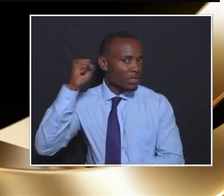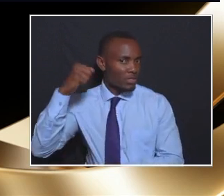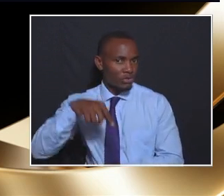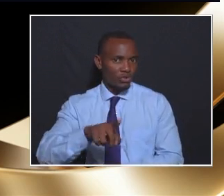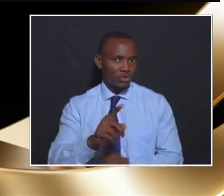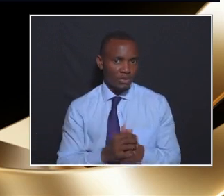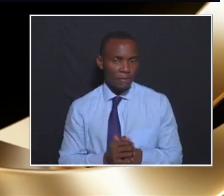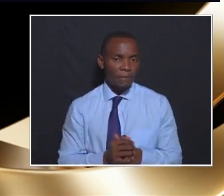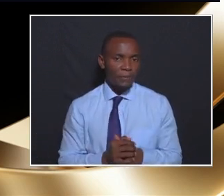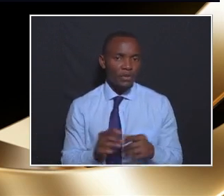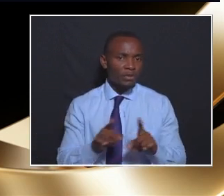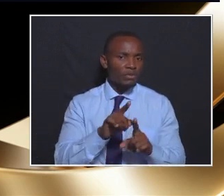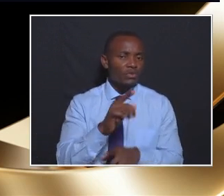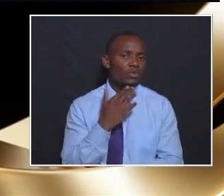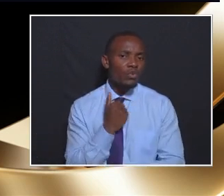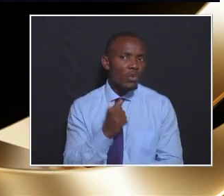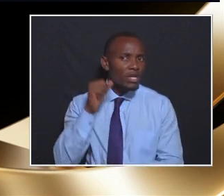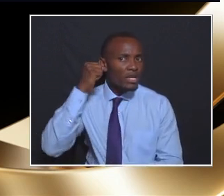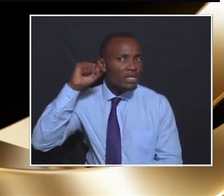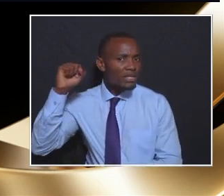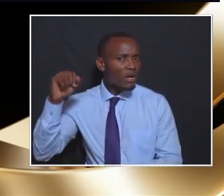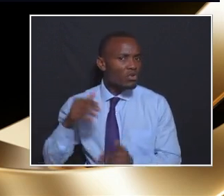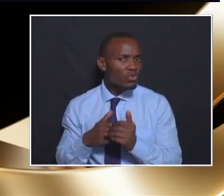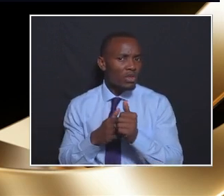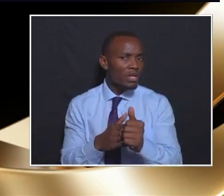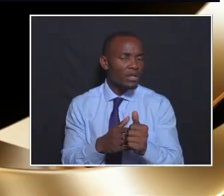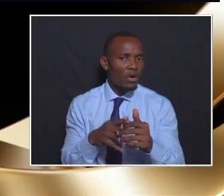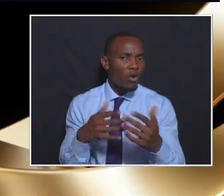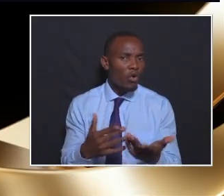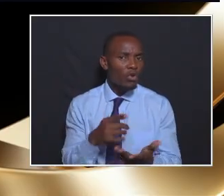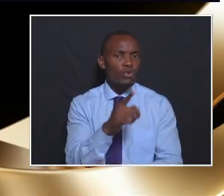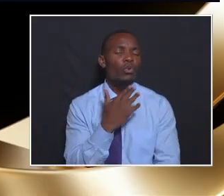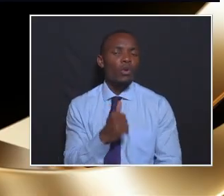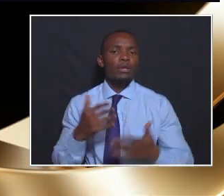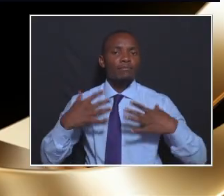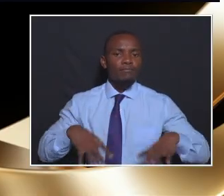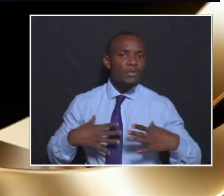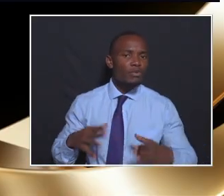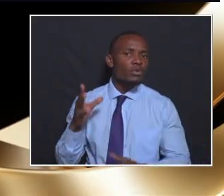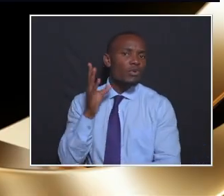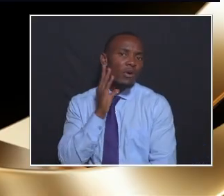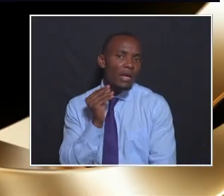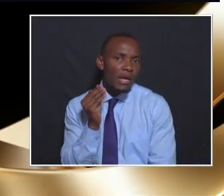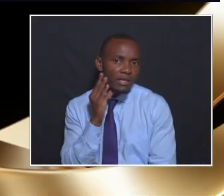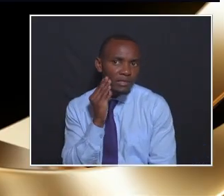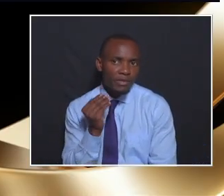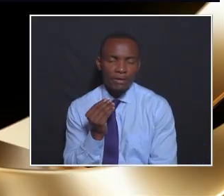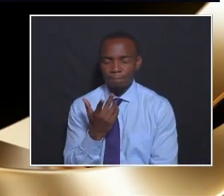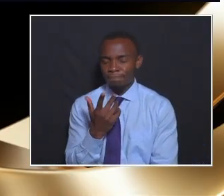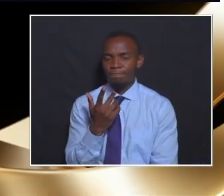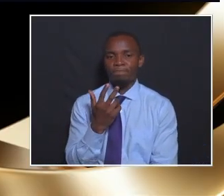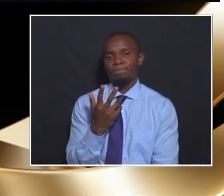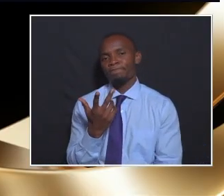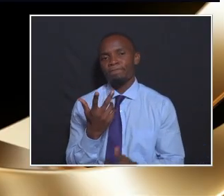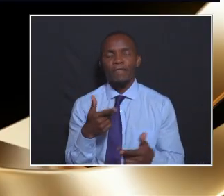you want sound to lead the way? Do you want people to experience? So let's.